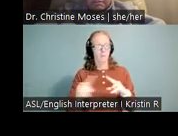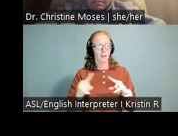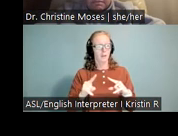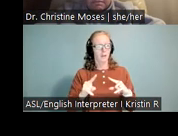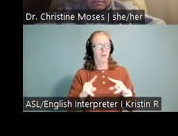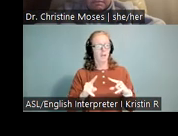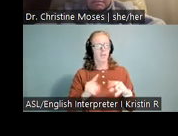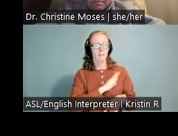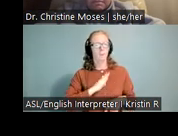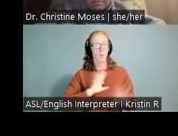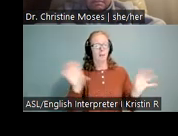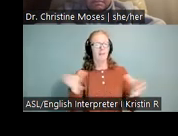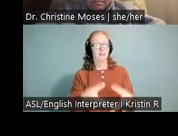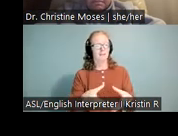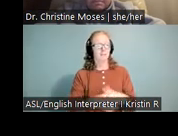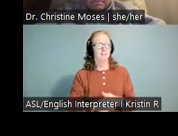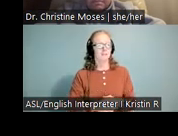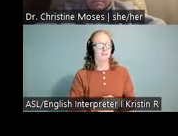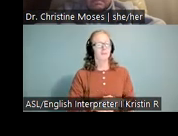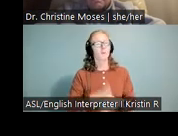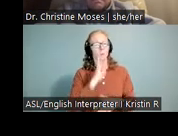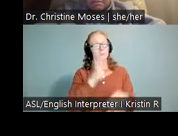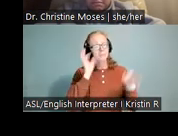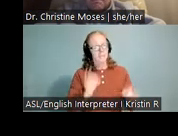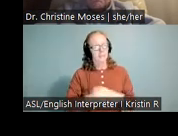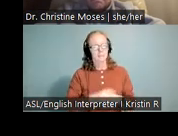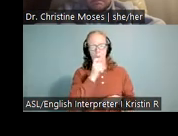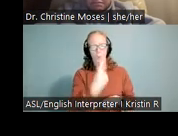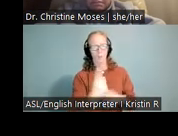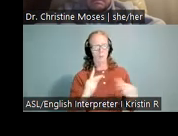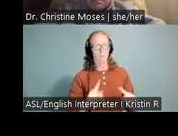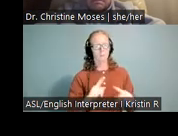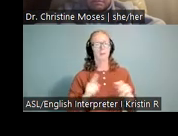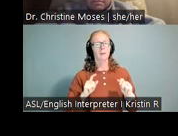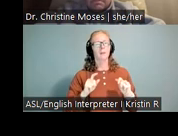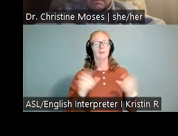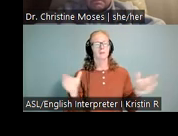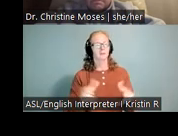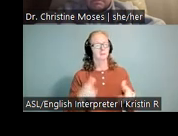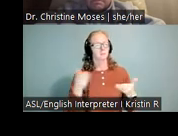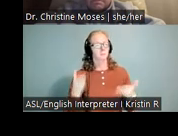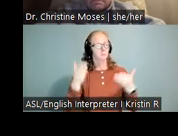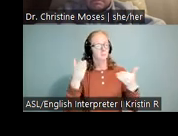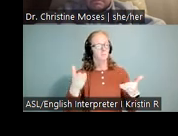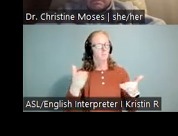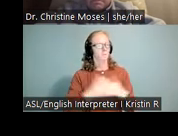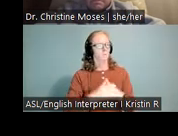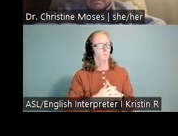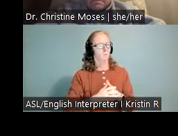board collectively would be deciding these. So maybe a proposed policy